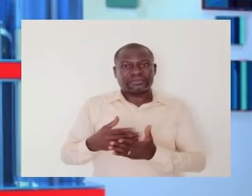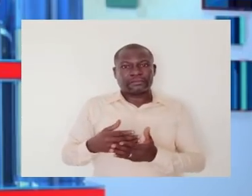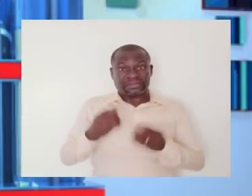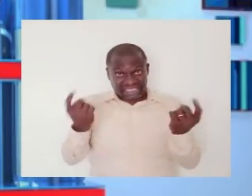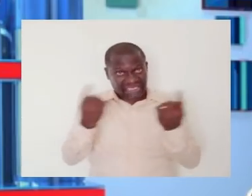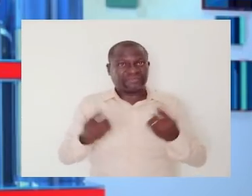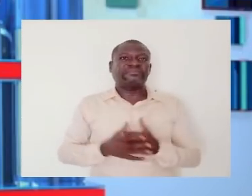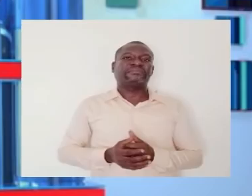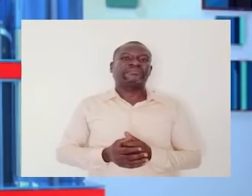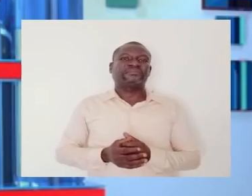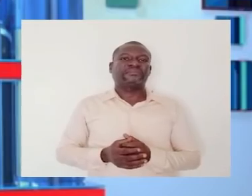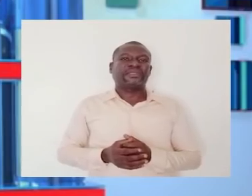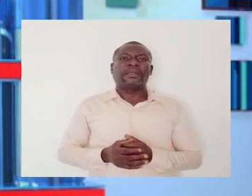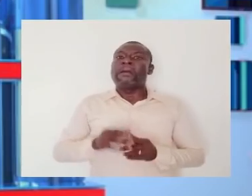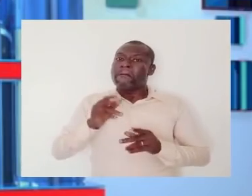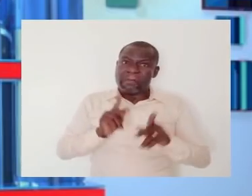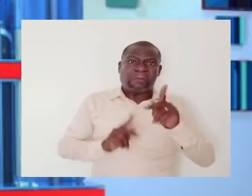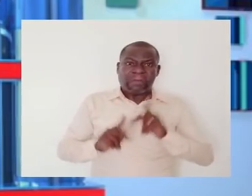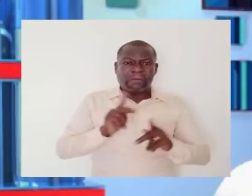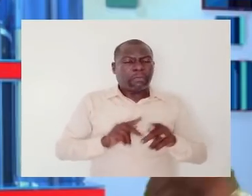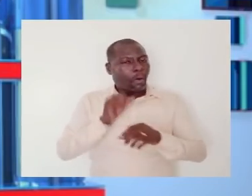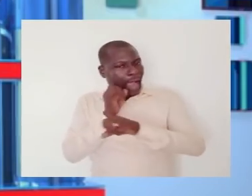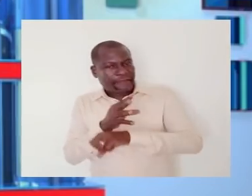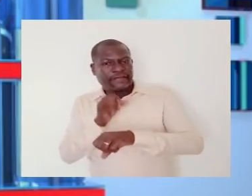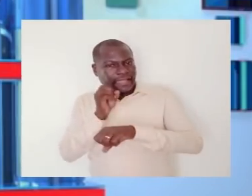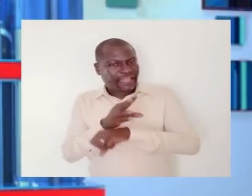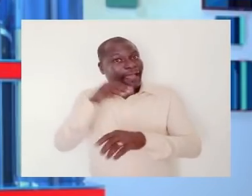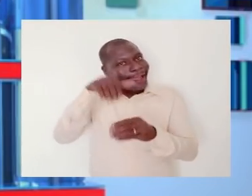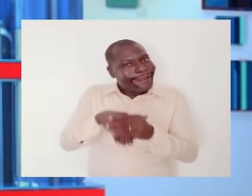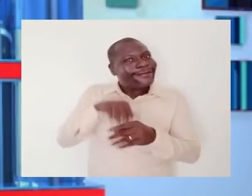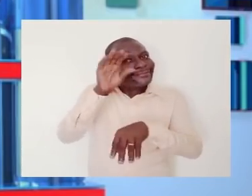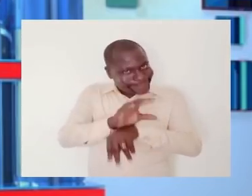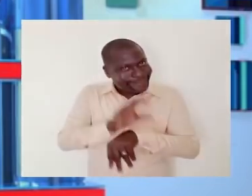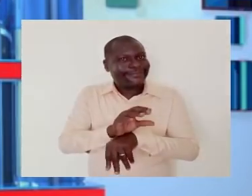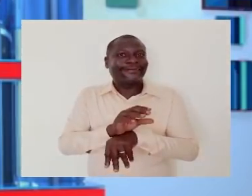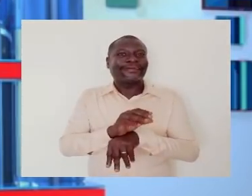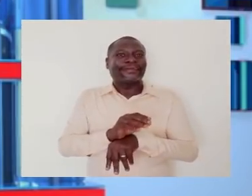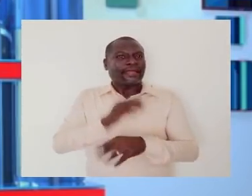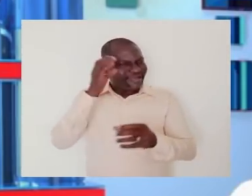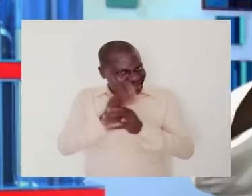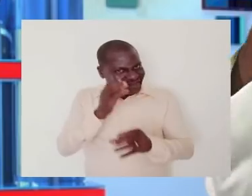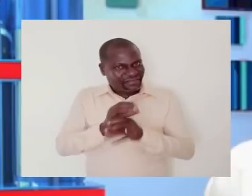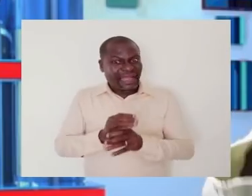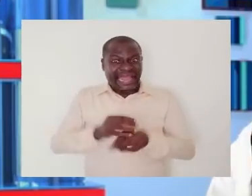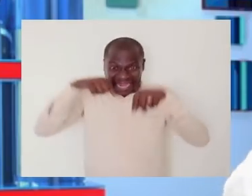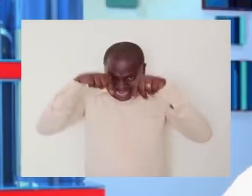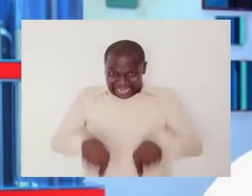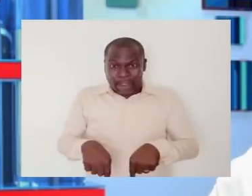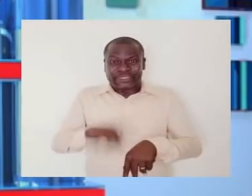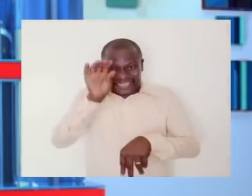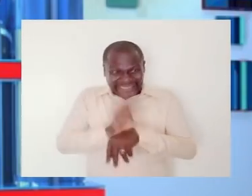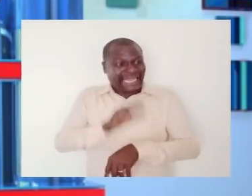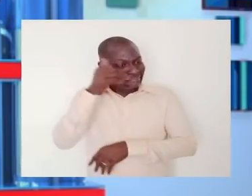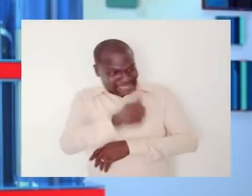saying. A sorry papa, a tuning crop for set. Yen she ye, it was a canibre home. I felt the assorted way, muyes